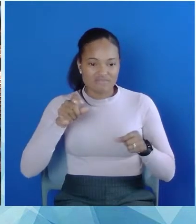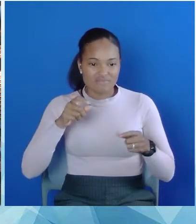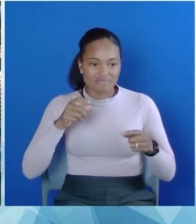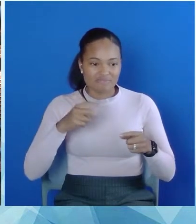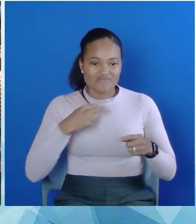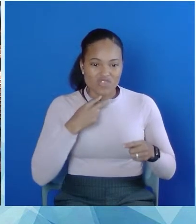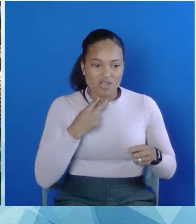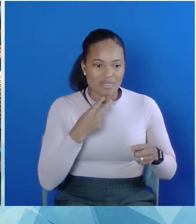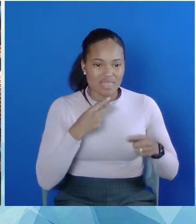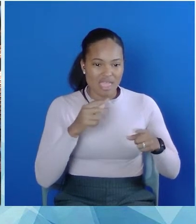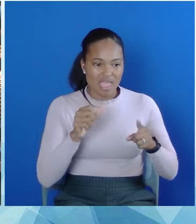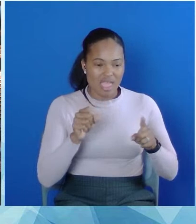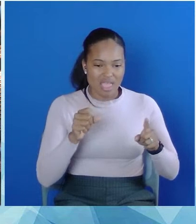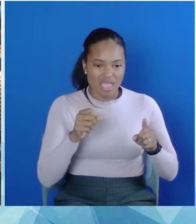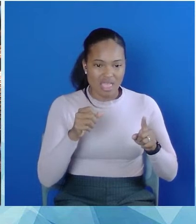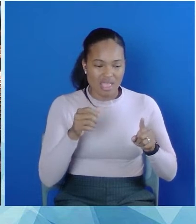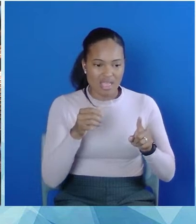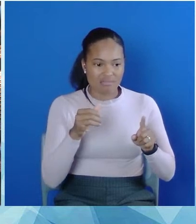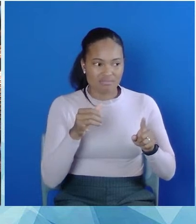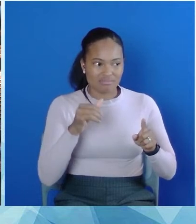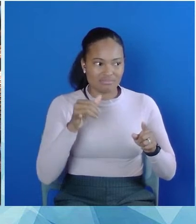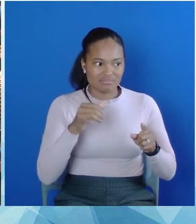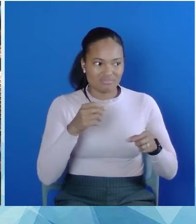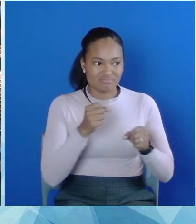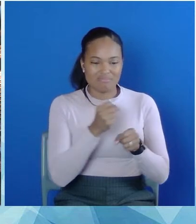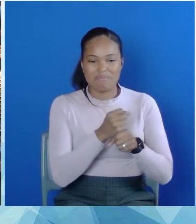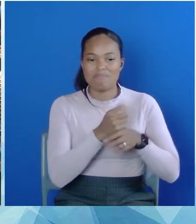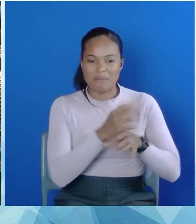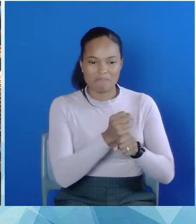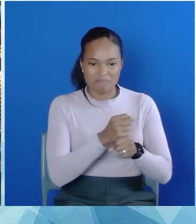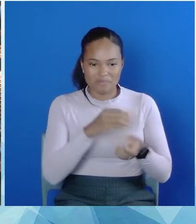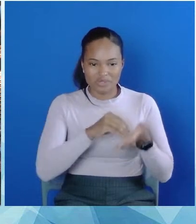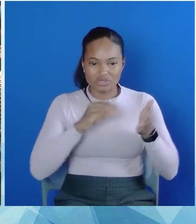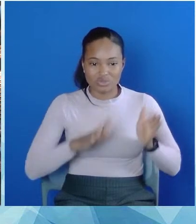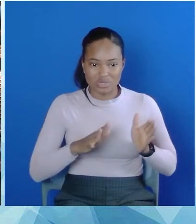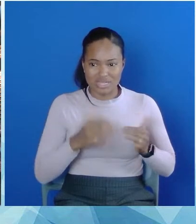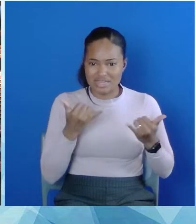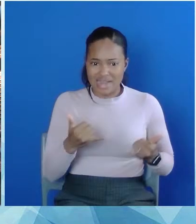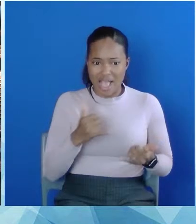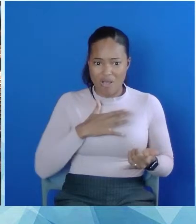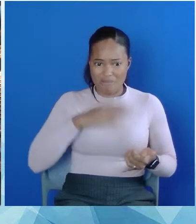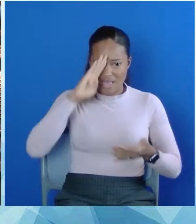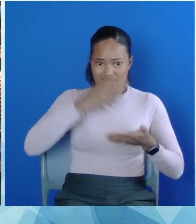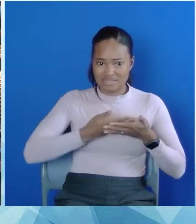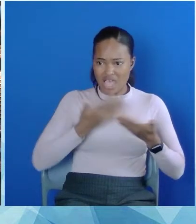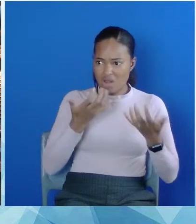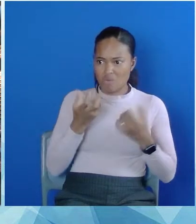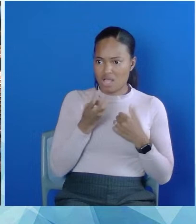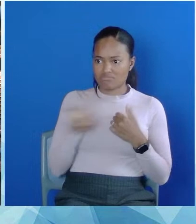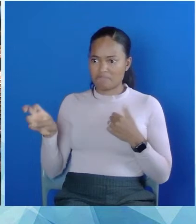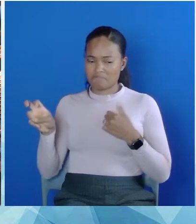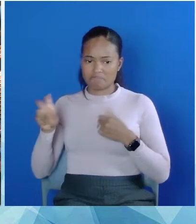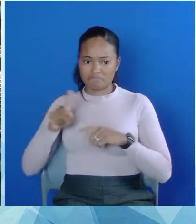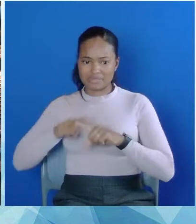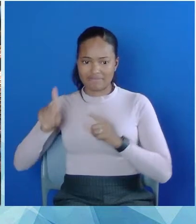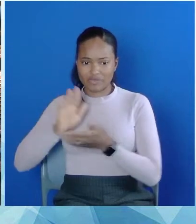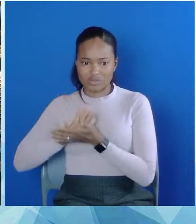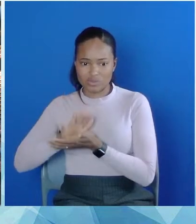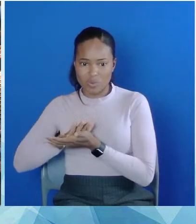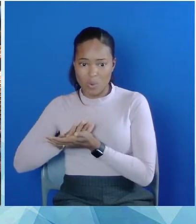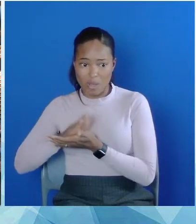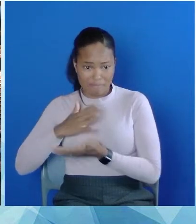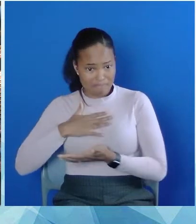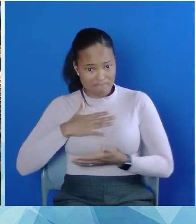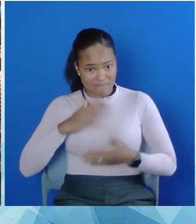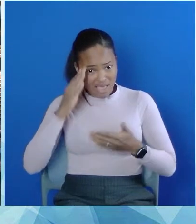been terrified. He refuses to go to school. He wants to switch to another school, which my son was very excited to come to